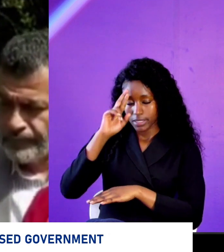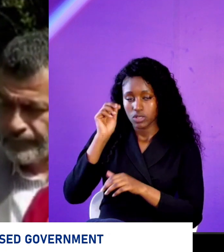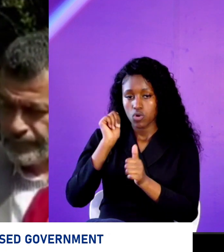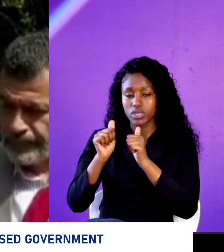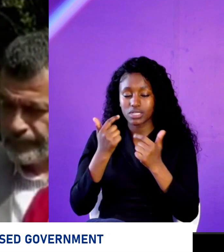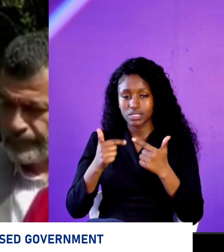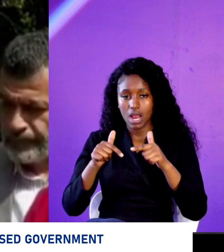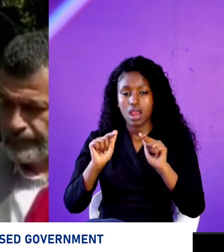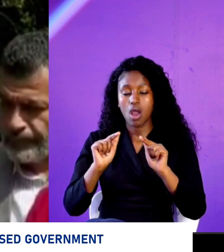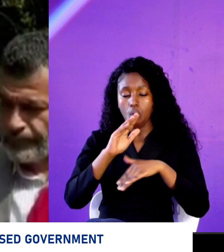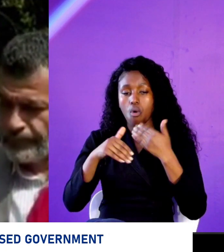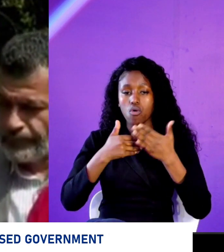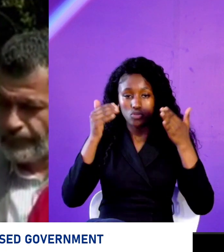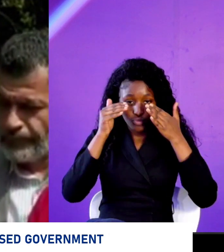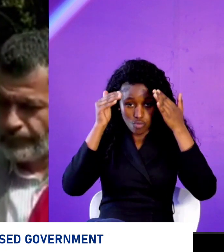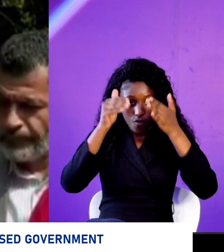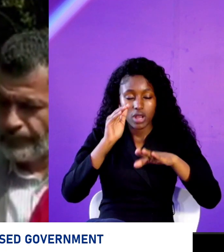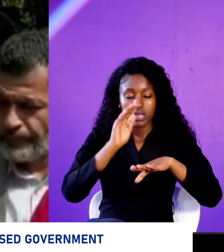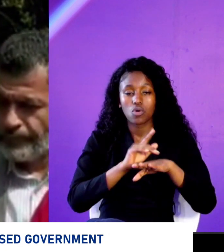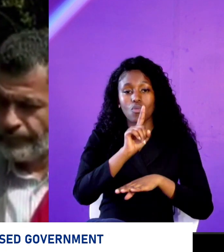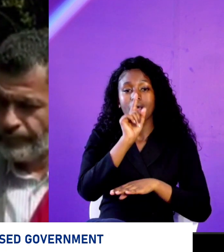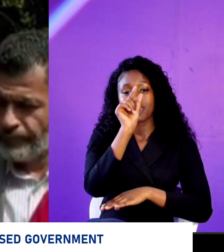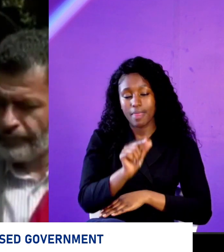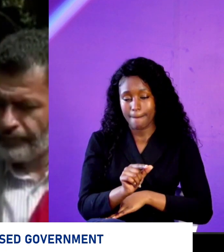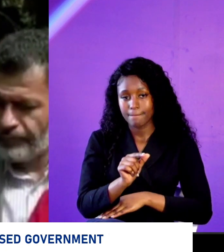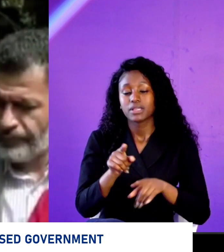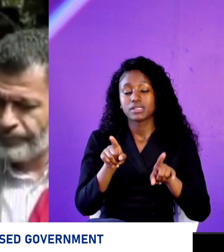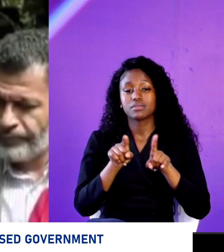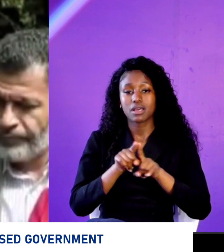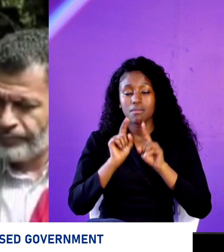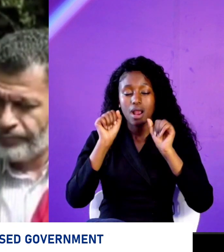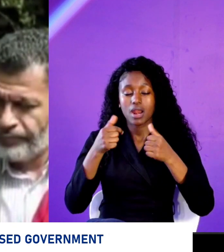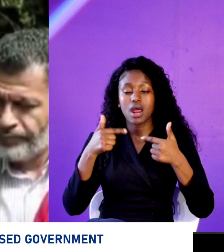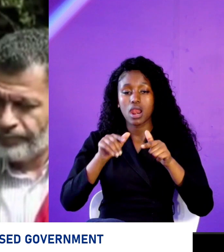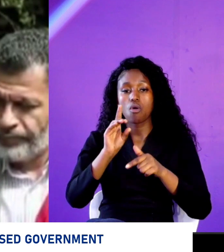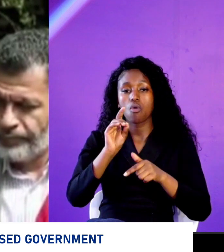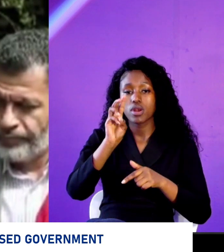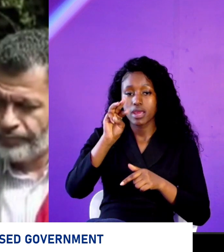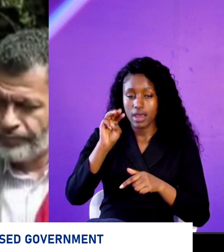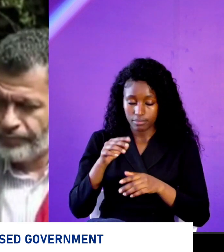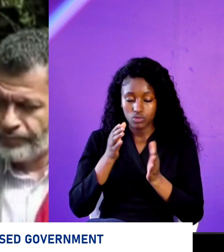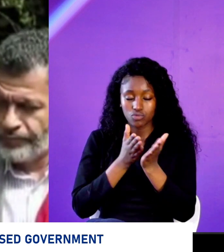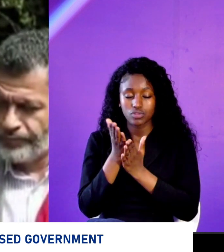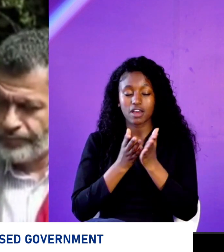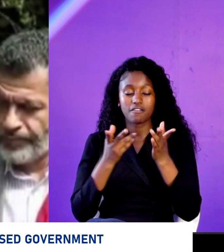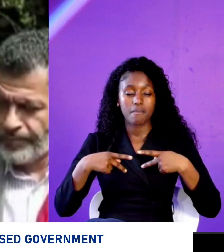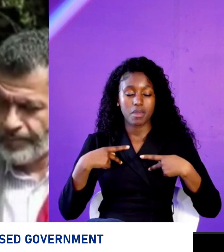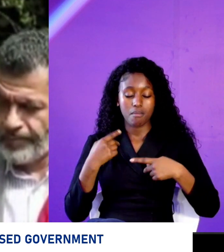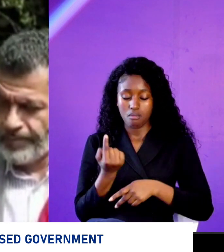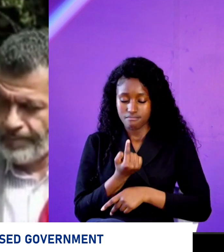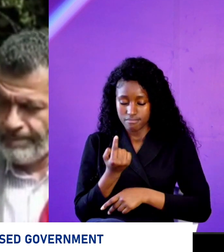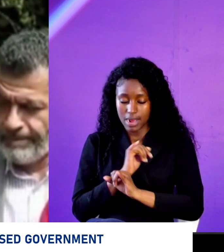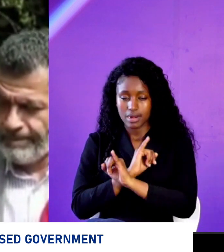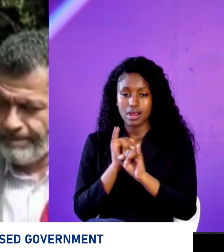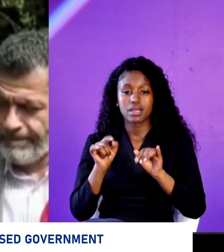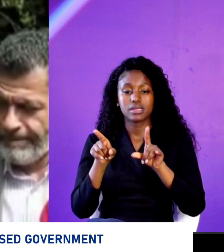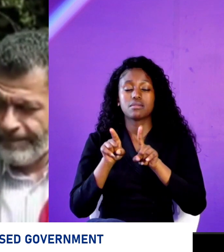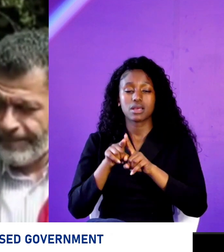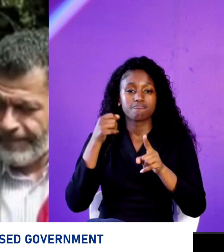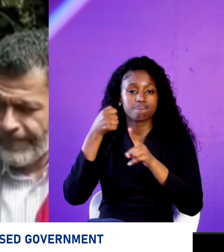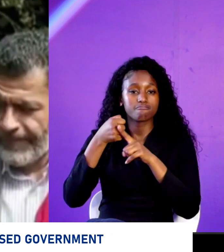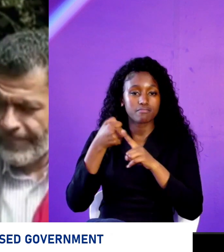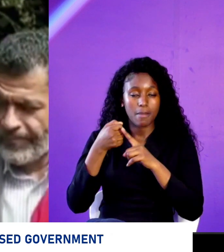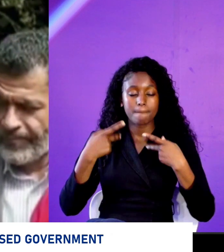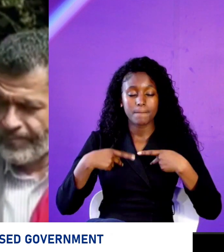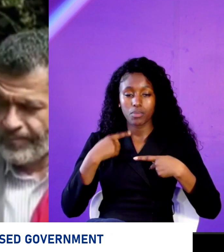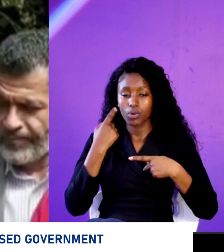single-minded focus on ensuring that ODM continues to be a loyal servant of the people and the country, acting in the best interest of its